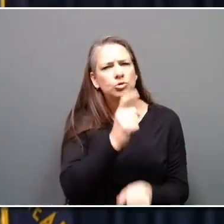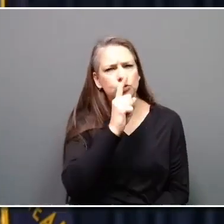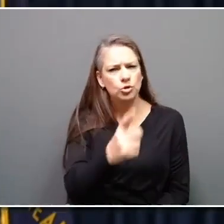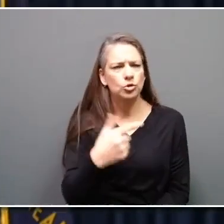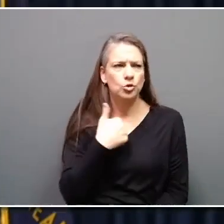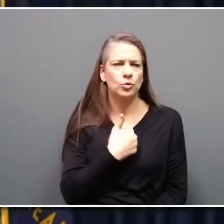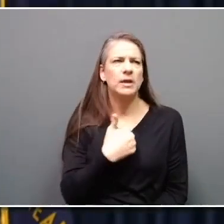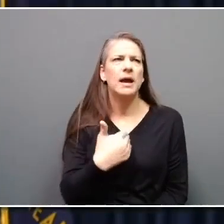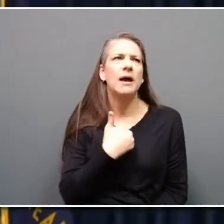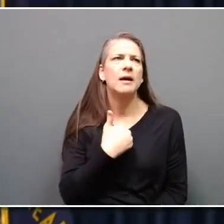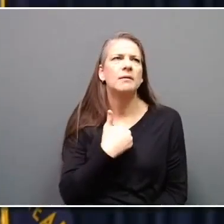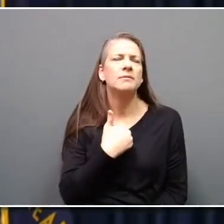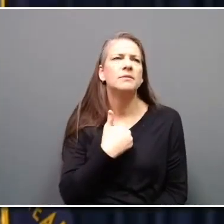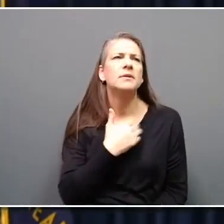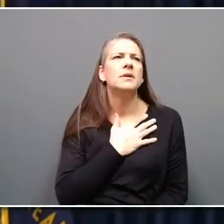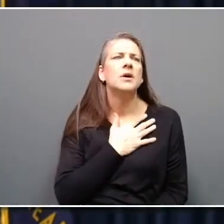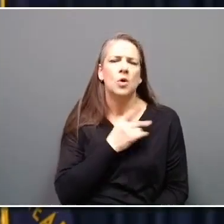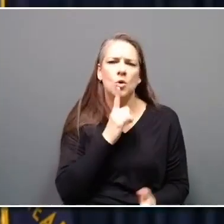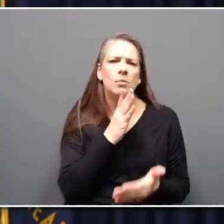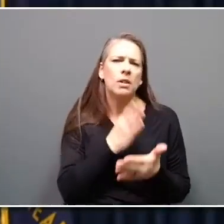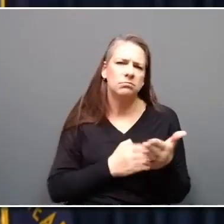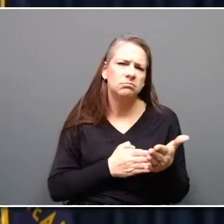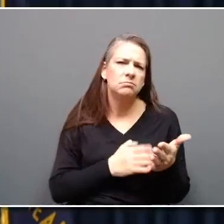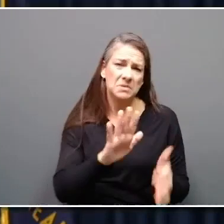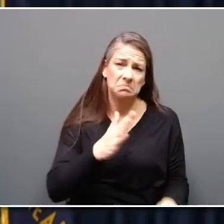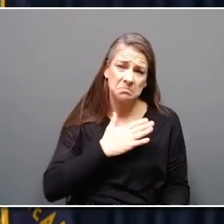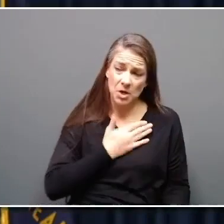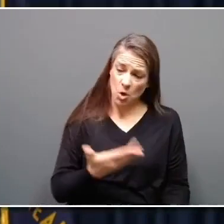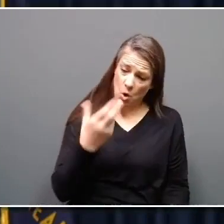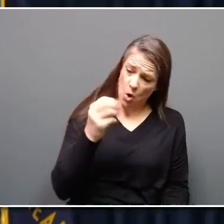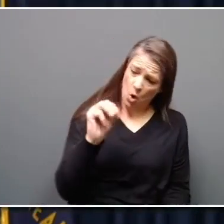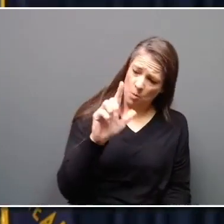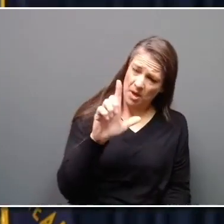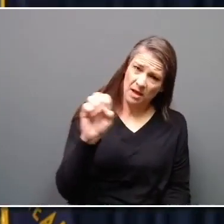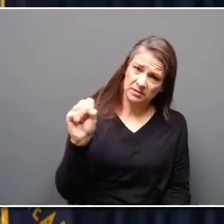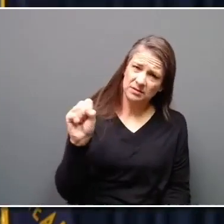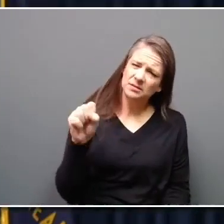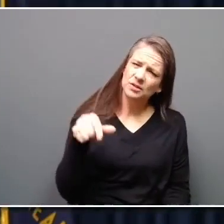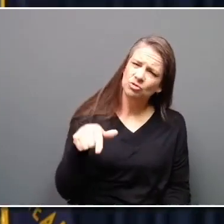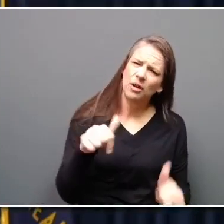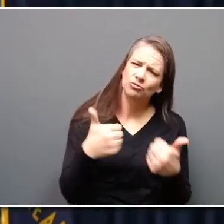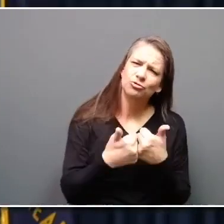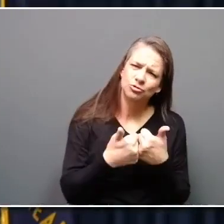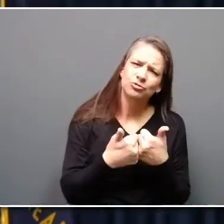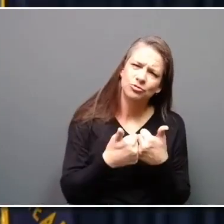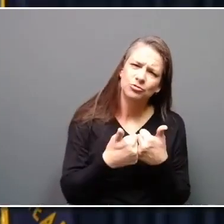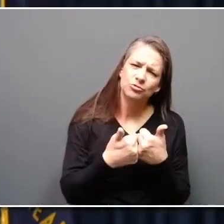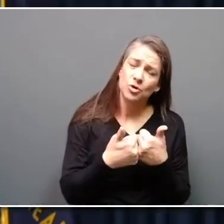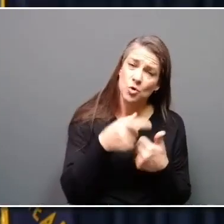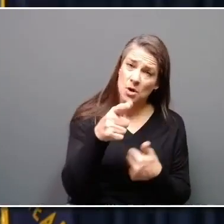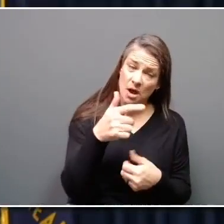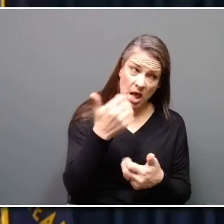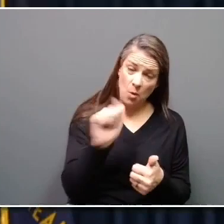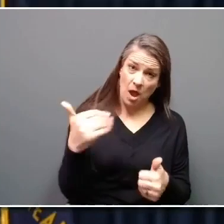humility to admit that homelessness is a real challenge that nobody has a full answer for,